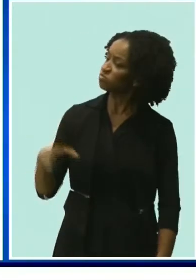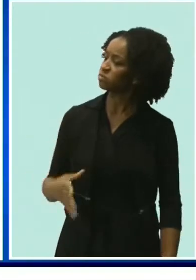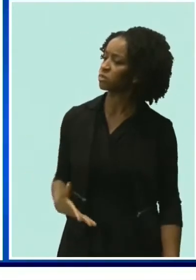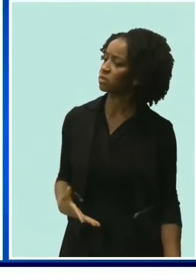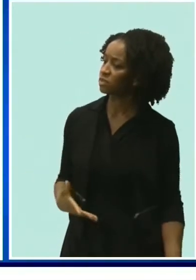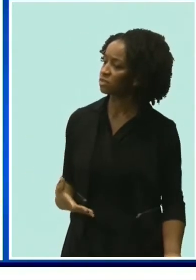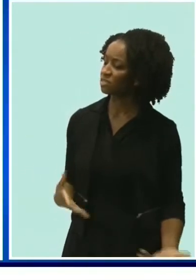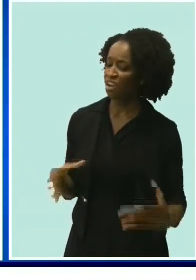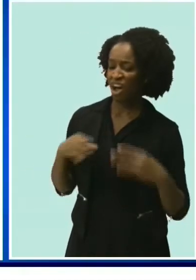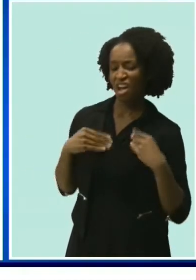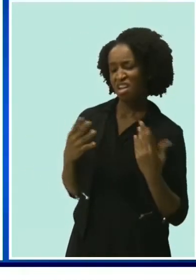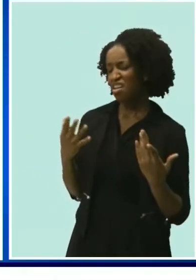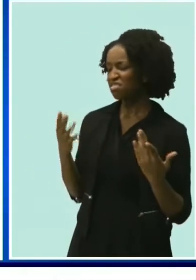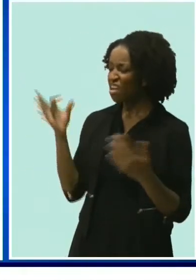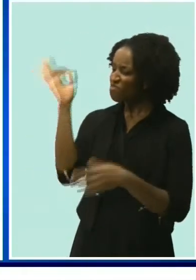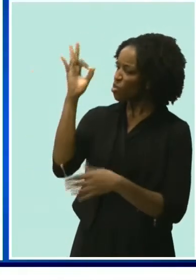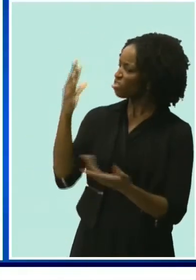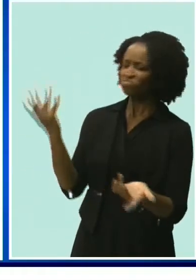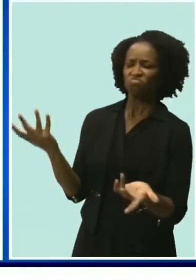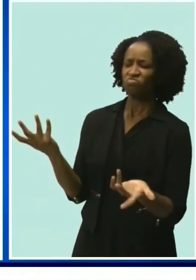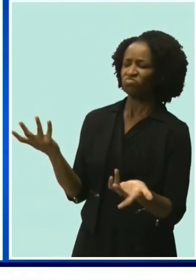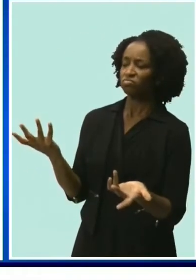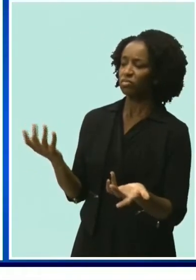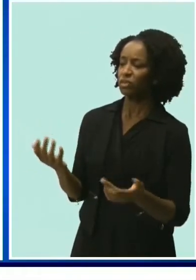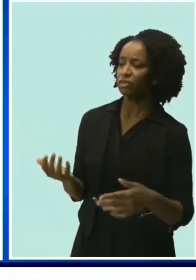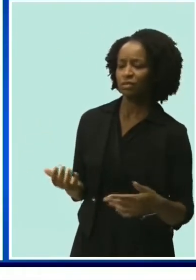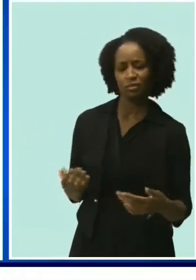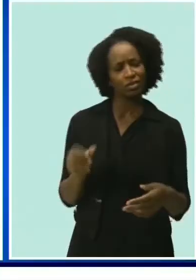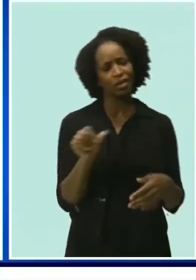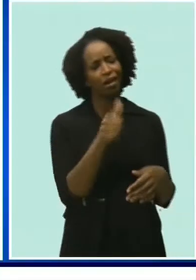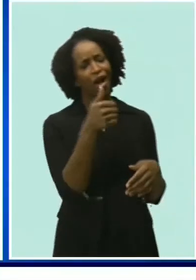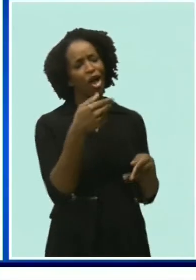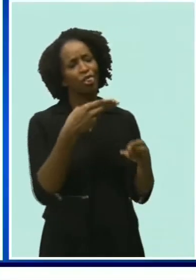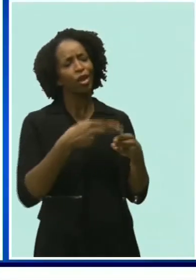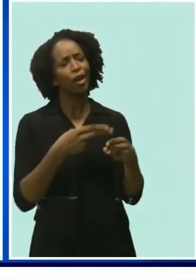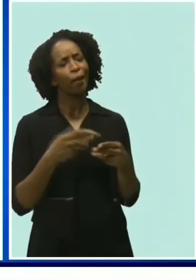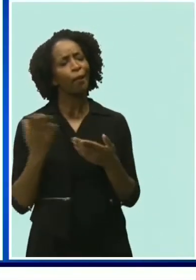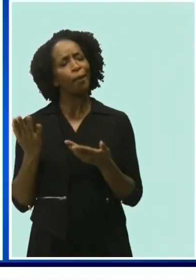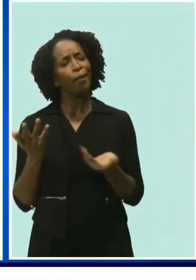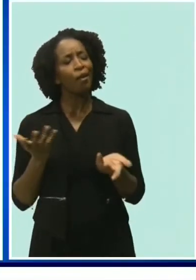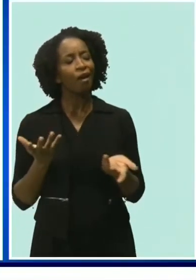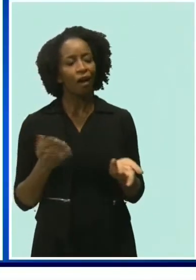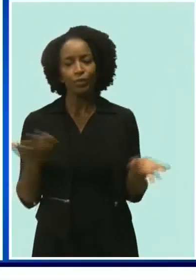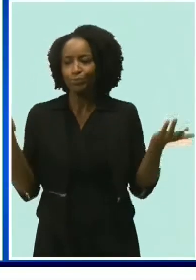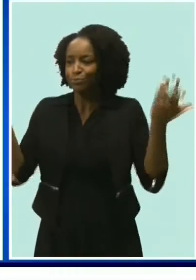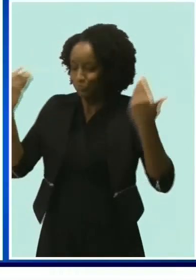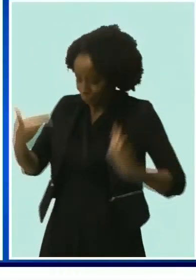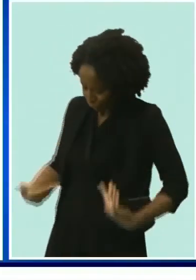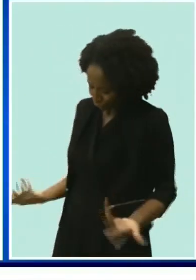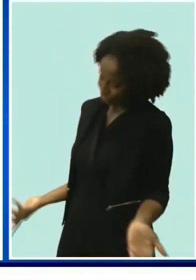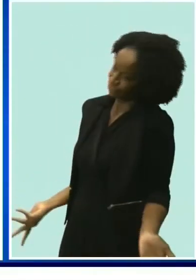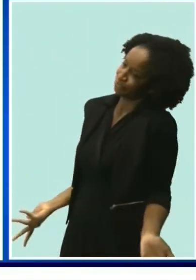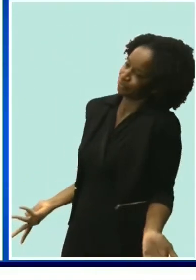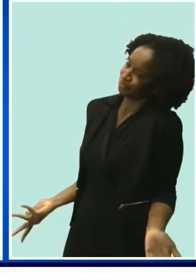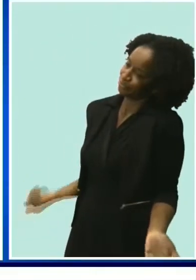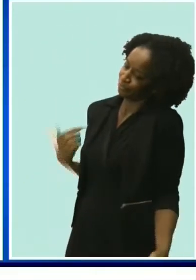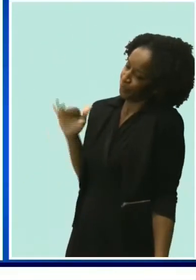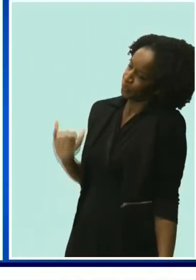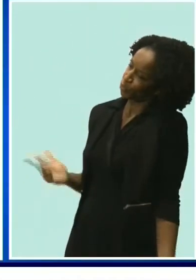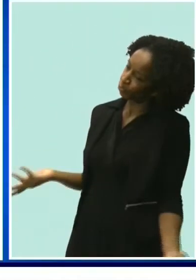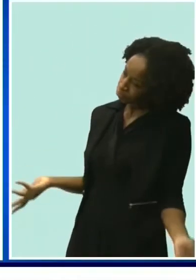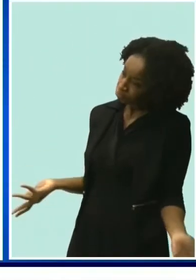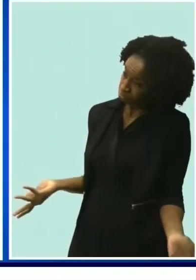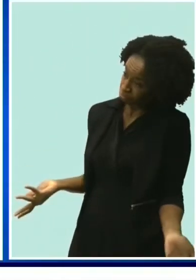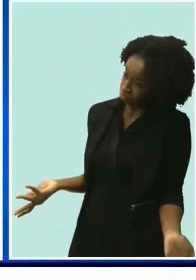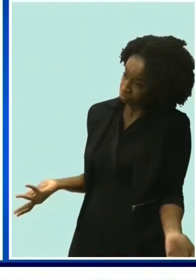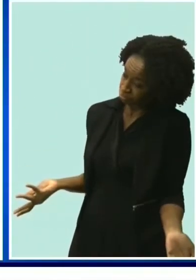3. And then short man. Well, actually, as you can see, it come natural. Because I'm short, it fit for itself.